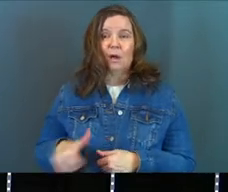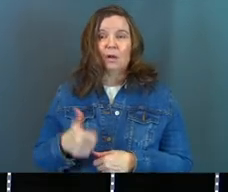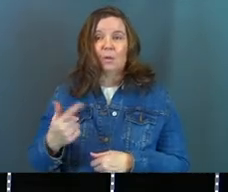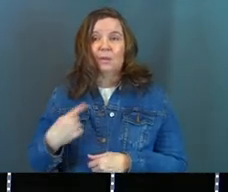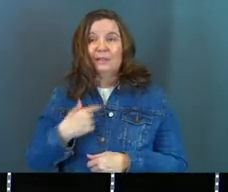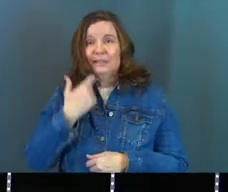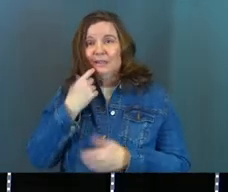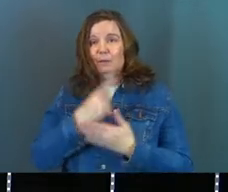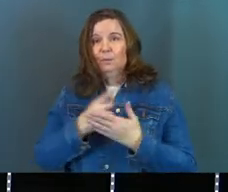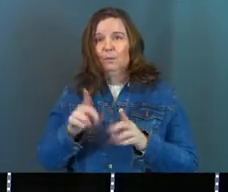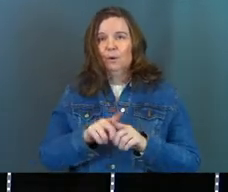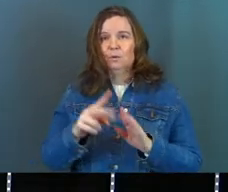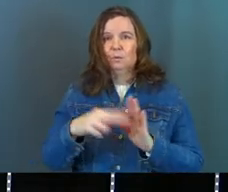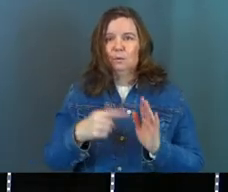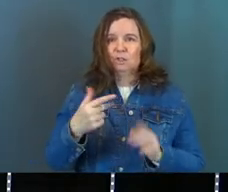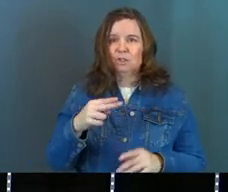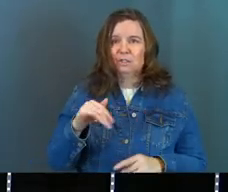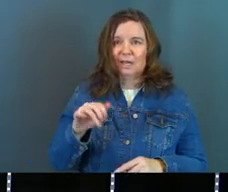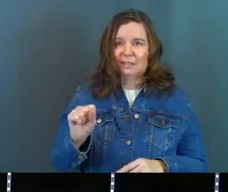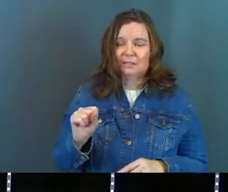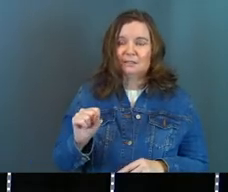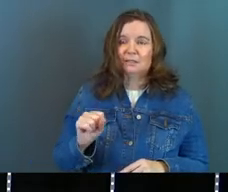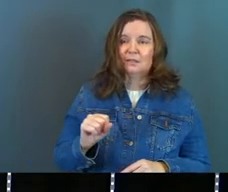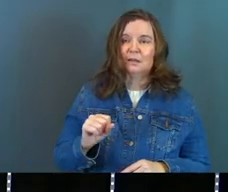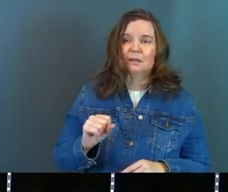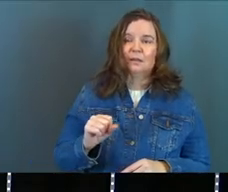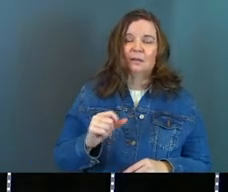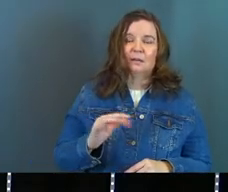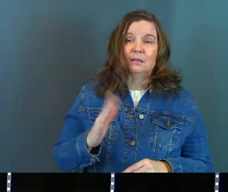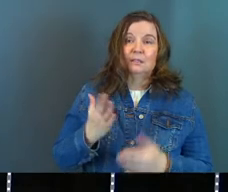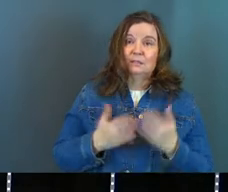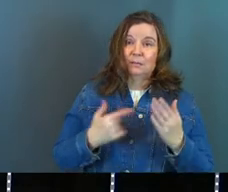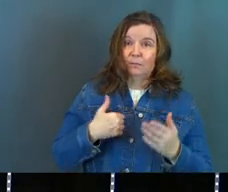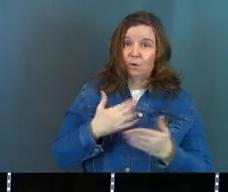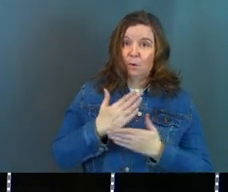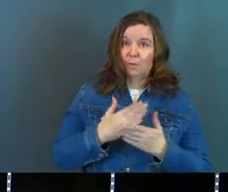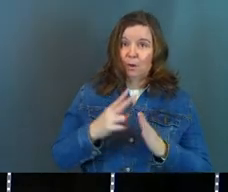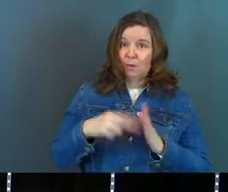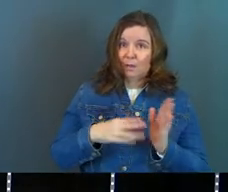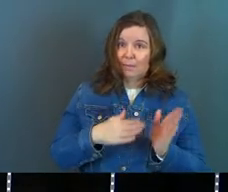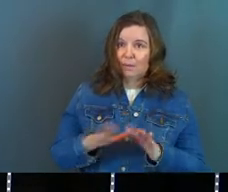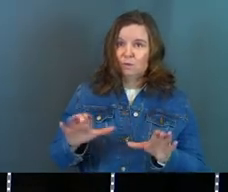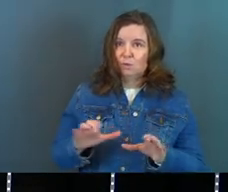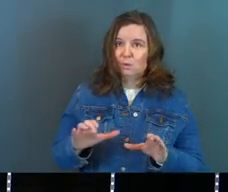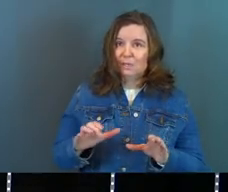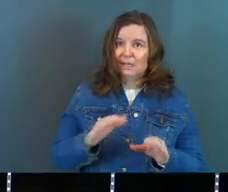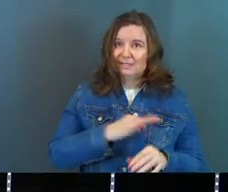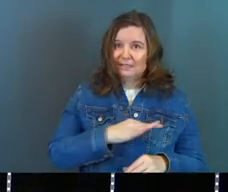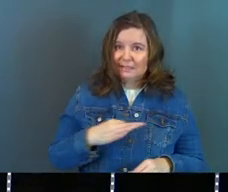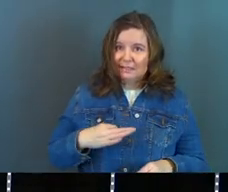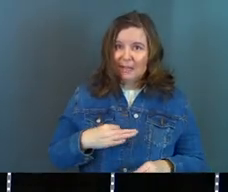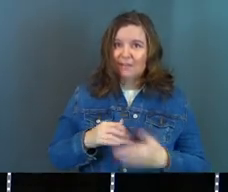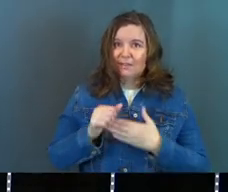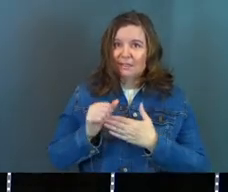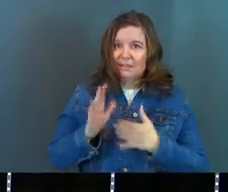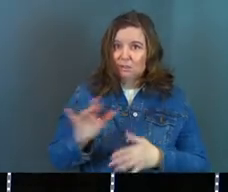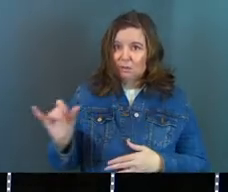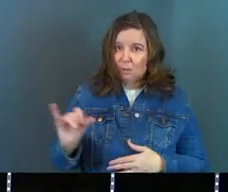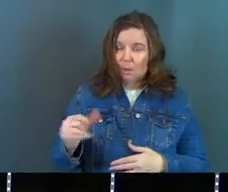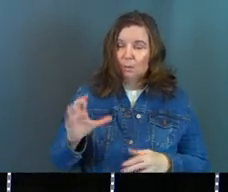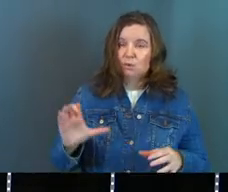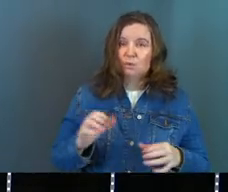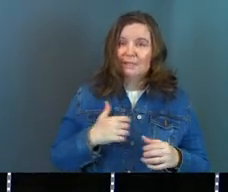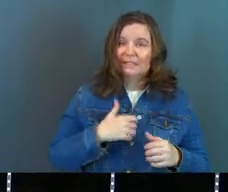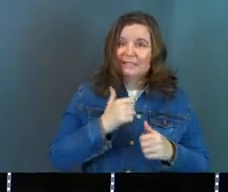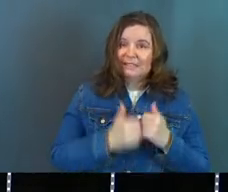Another one this last week, we were also reading in Genesis this last week. Some of you guys are part of this reading plan. We're doing this as a staff. We're doing this as leaders as well.